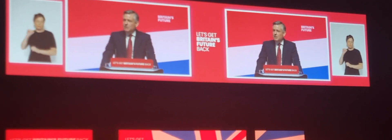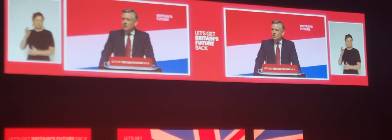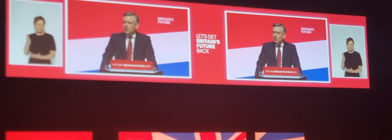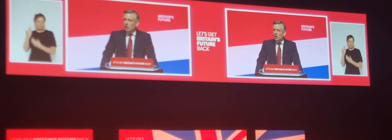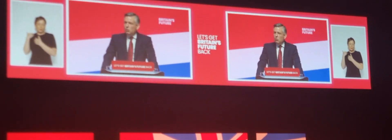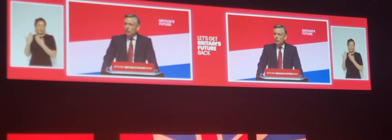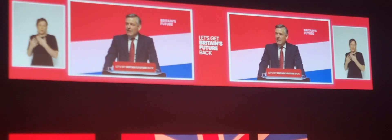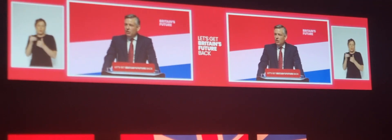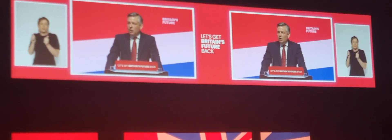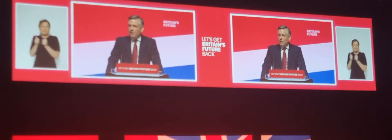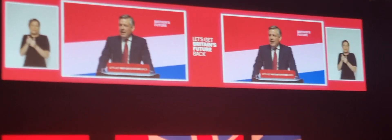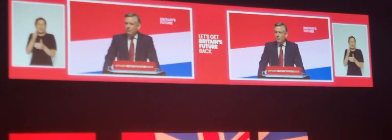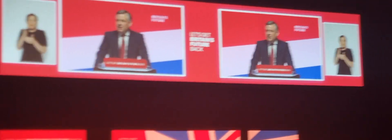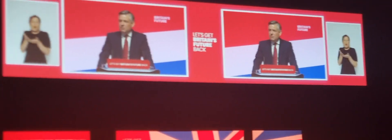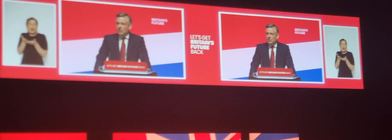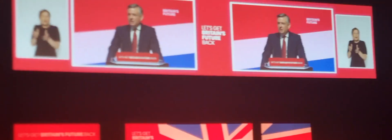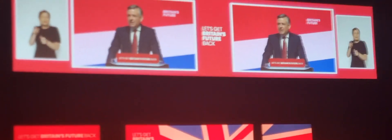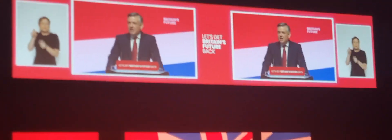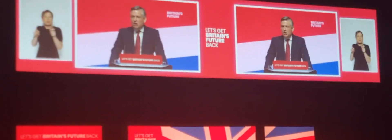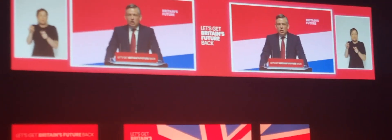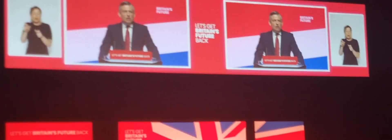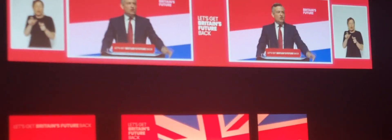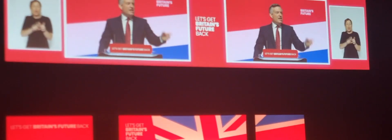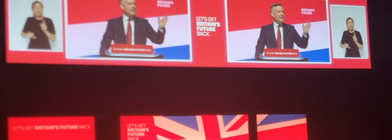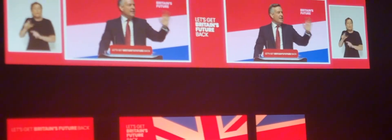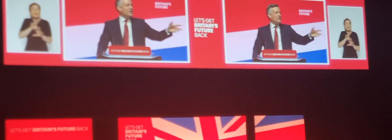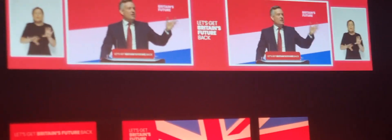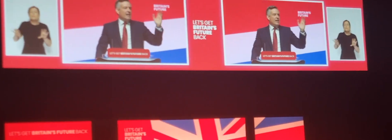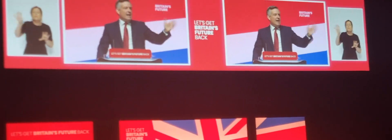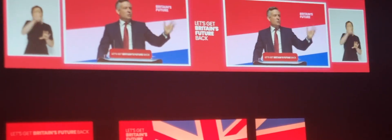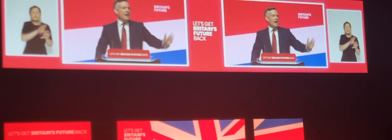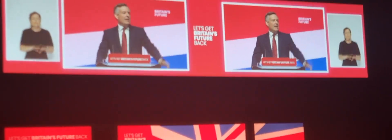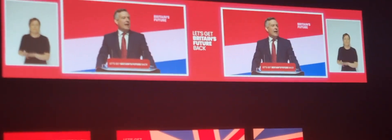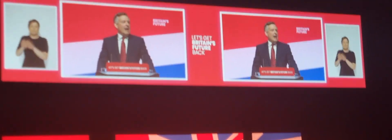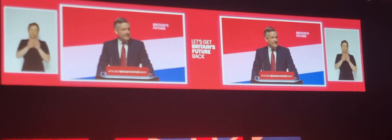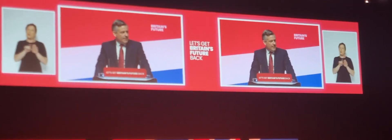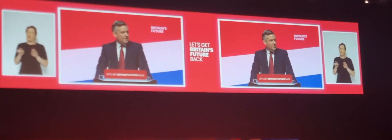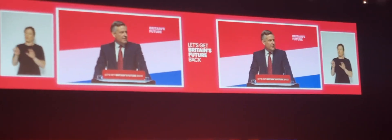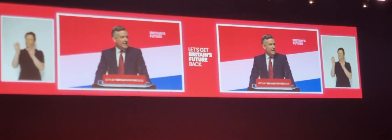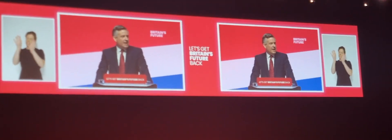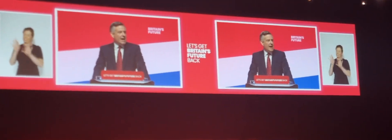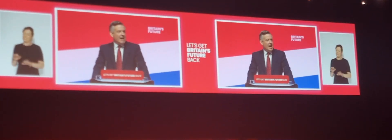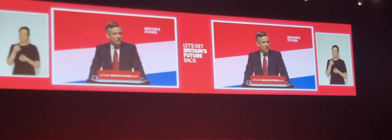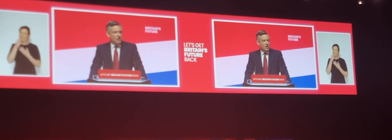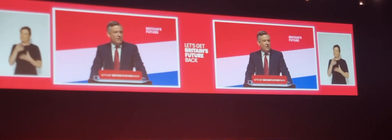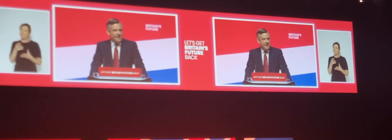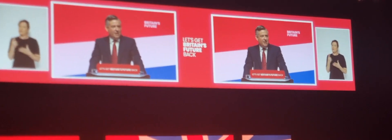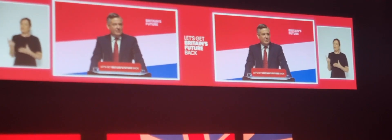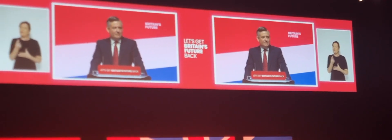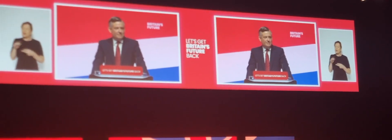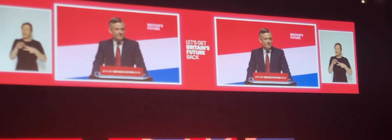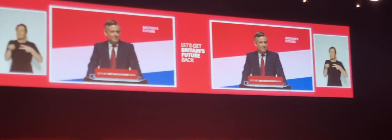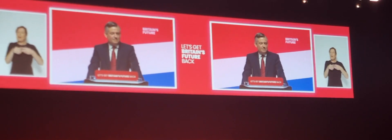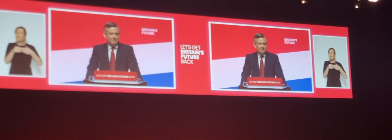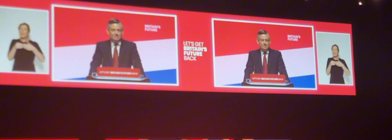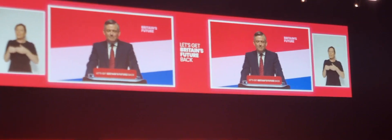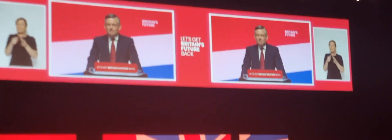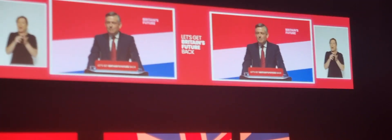people, who will level up every community, she glitters as well, our Deputy Leader, Angela Rayner.